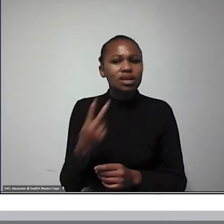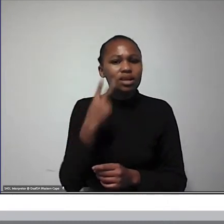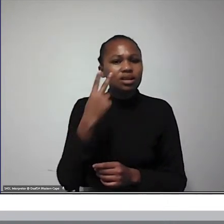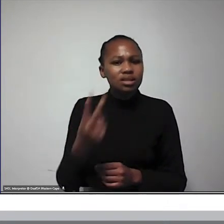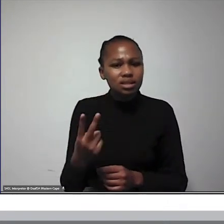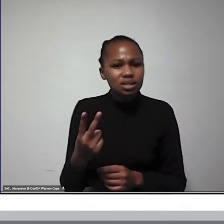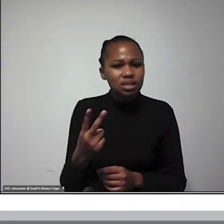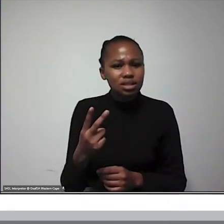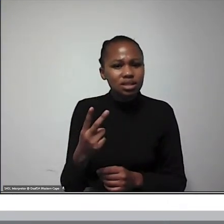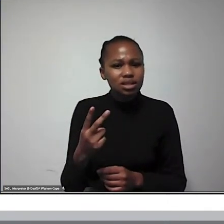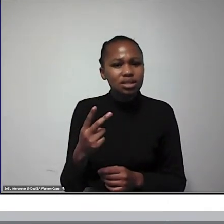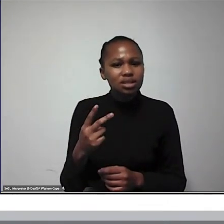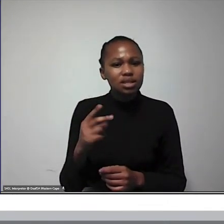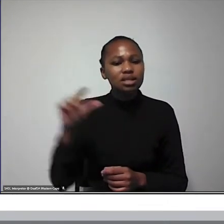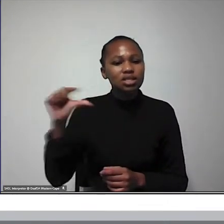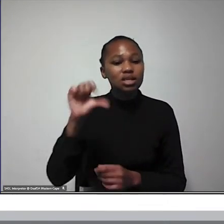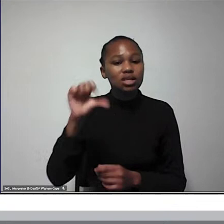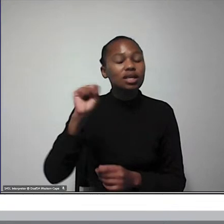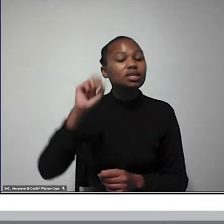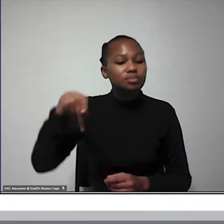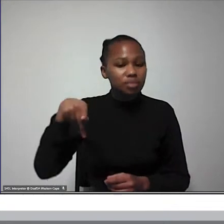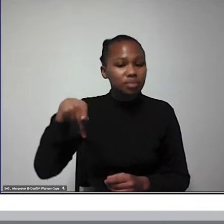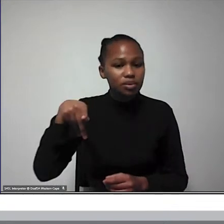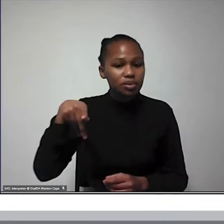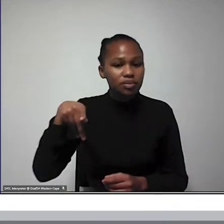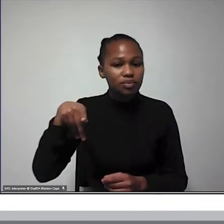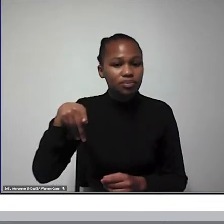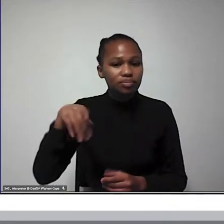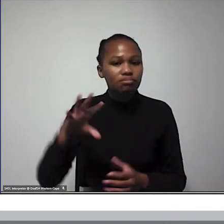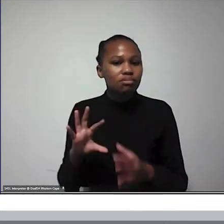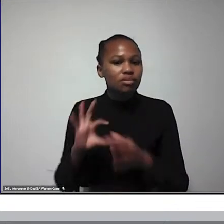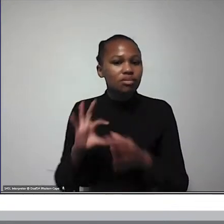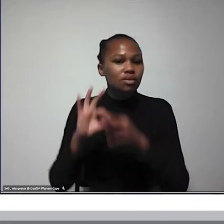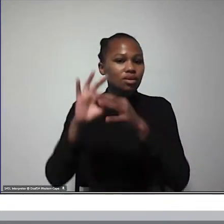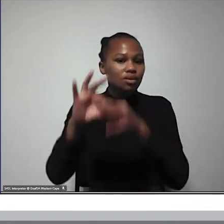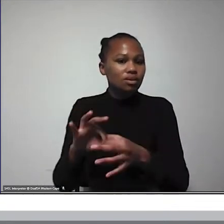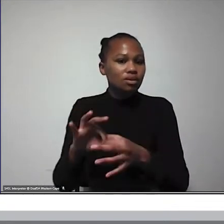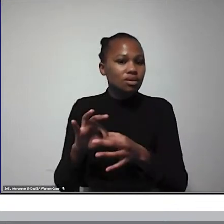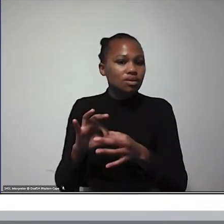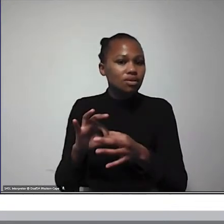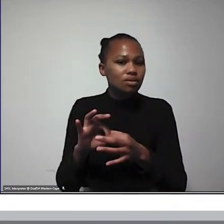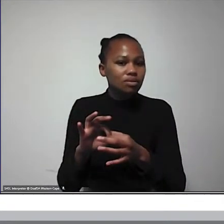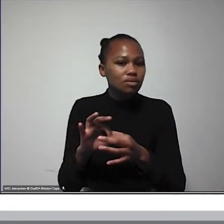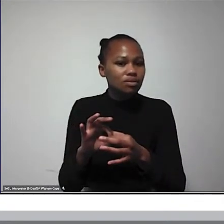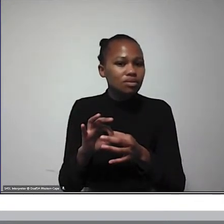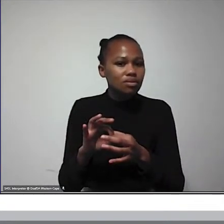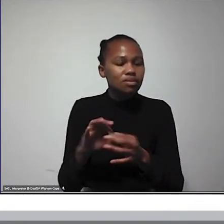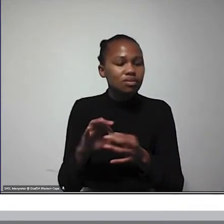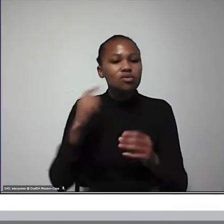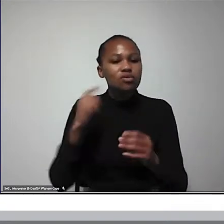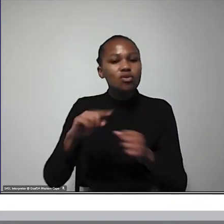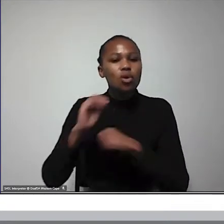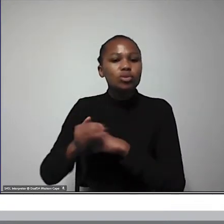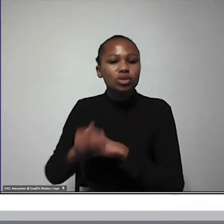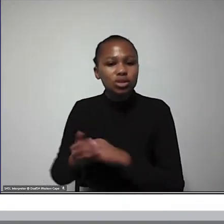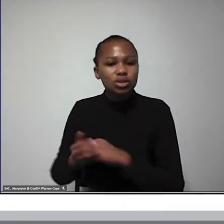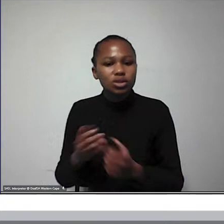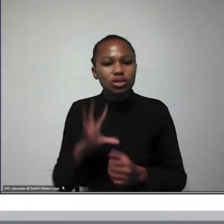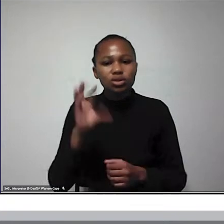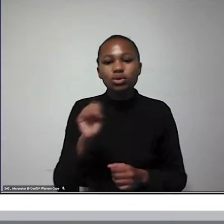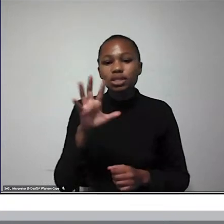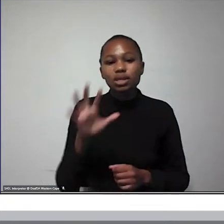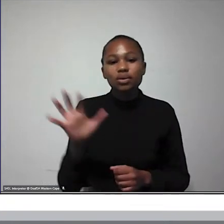under GSP. And that was in relation to the Copyright Amendment Bill and to intellectual property law protection. So South